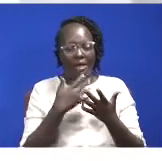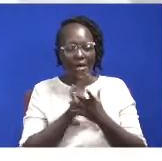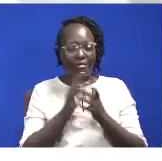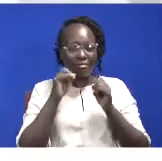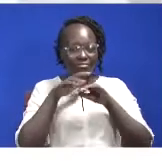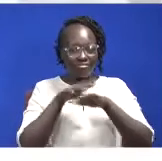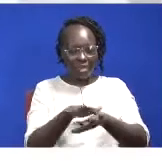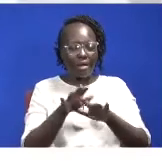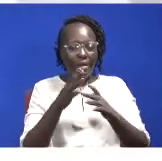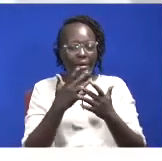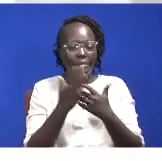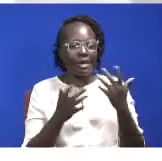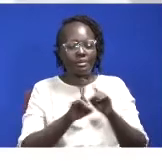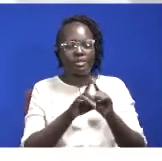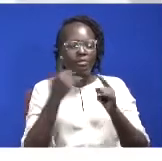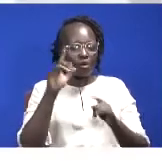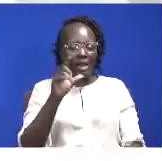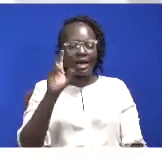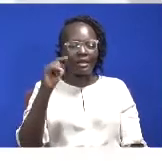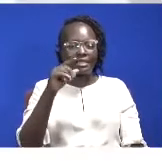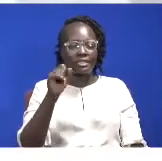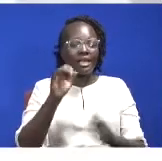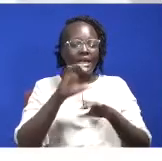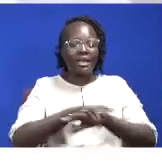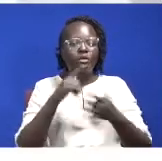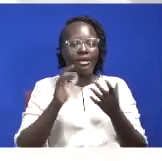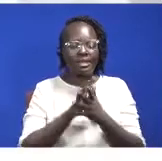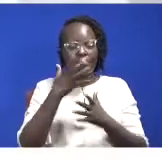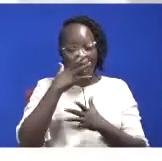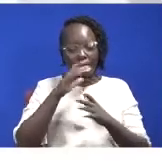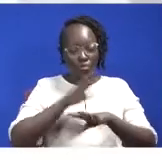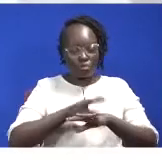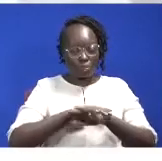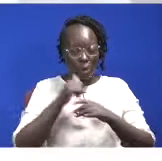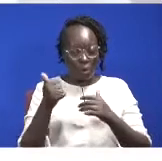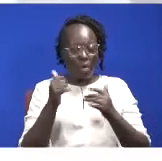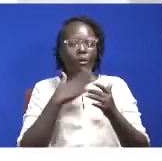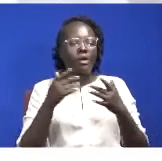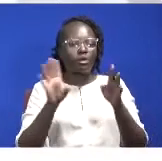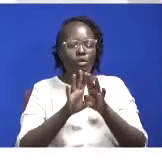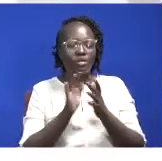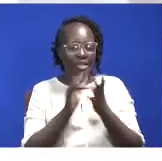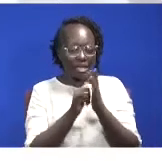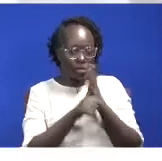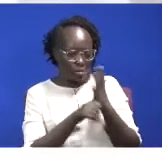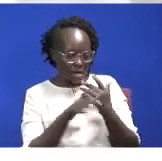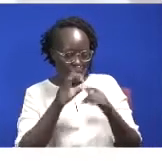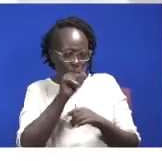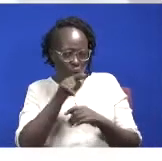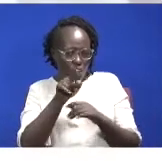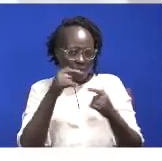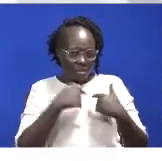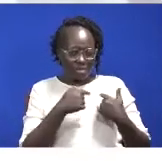effectively to the lungs to get oxygen. And this is what we went in to repair. 1, to close the hole, and number 2, to